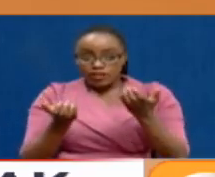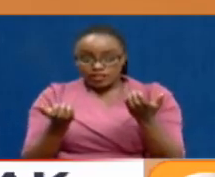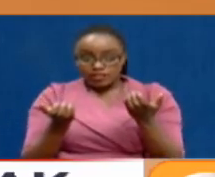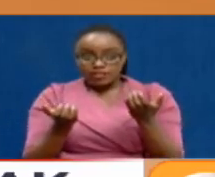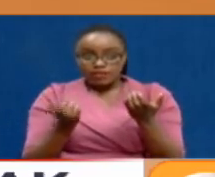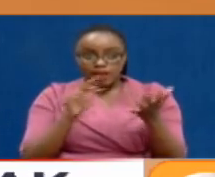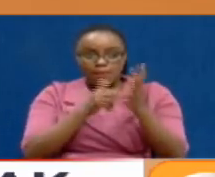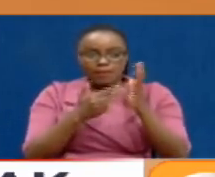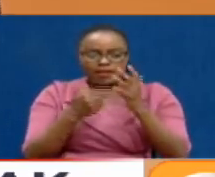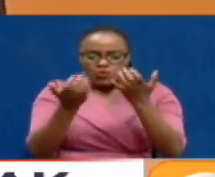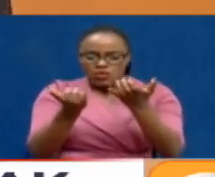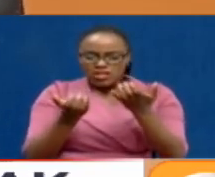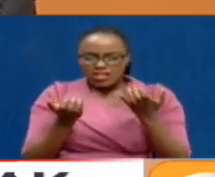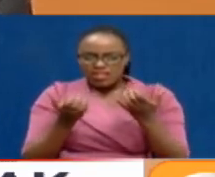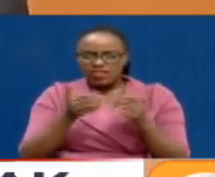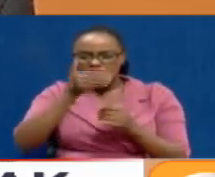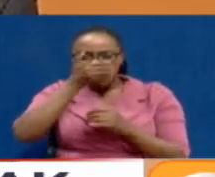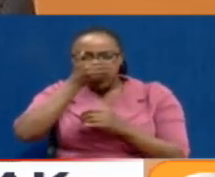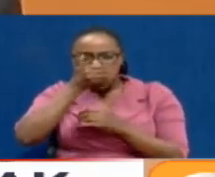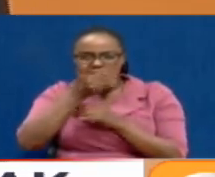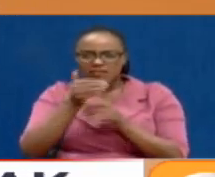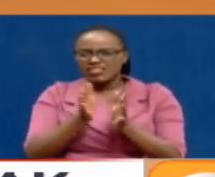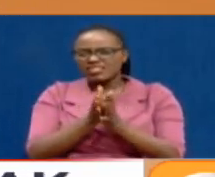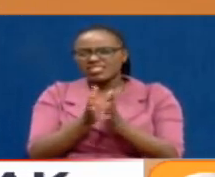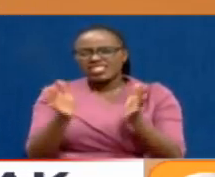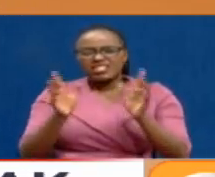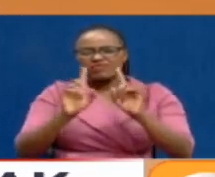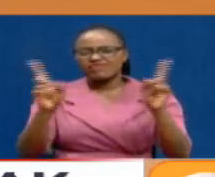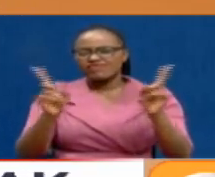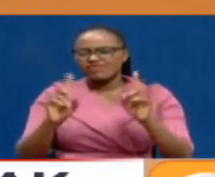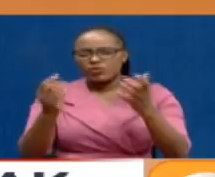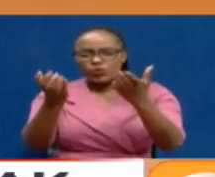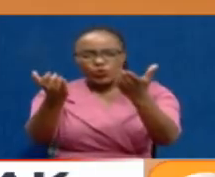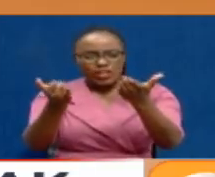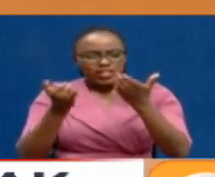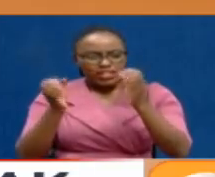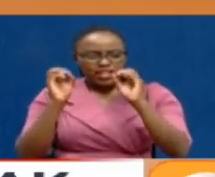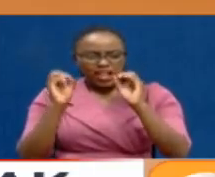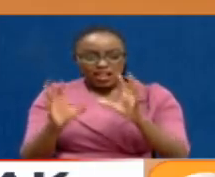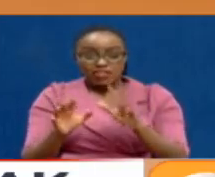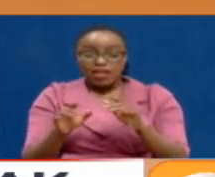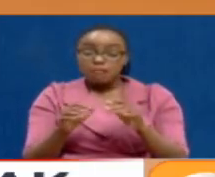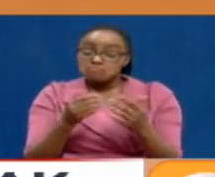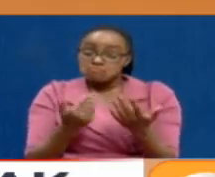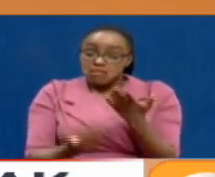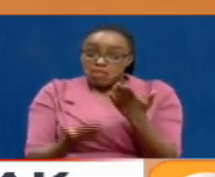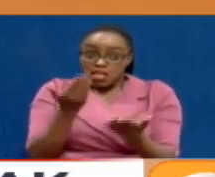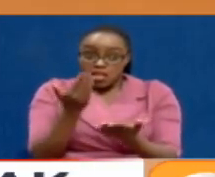don't need masks in the general population, so we don't really need to wear it unless you